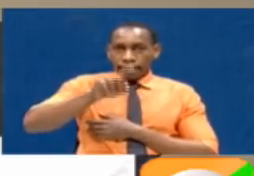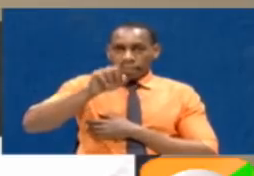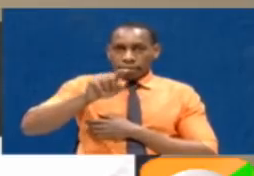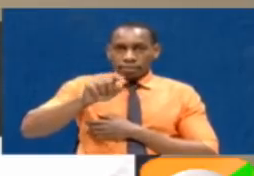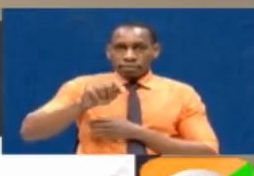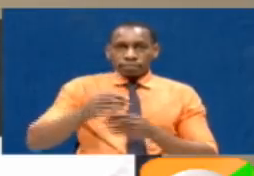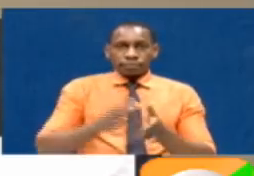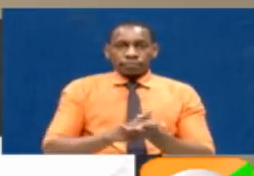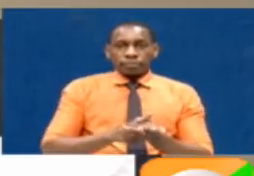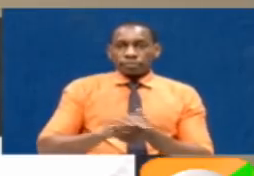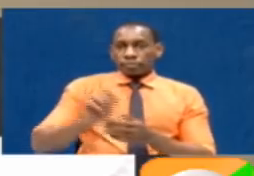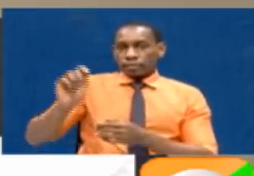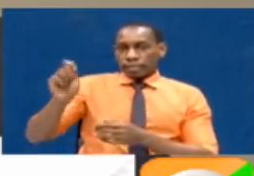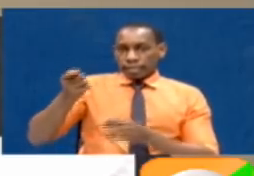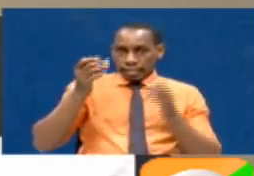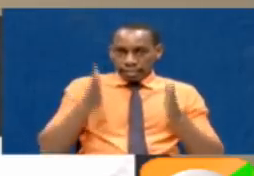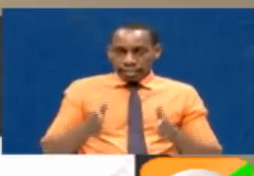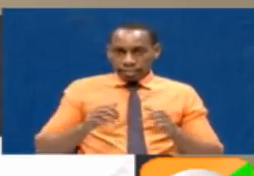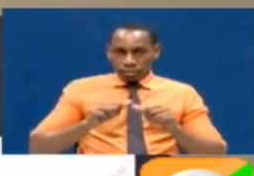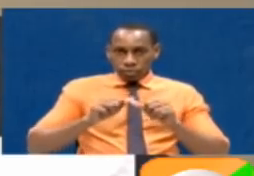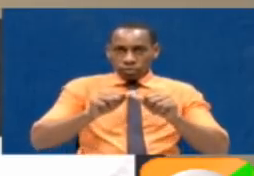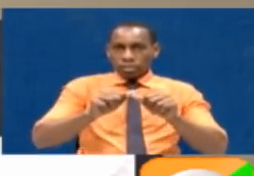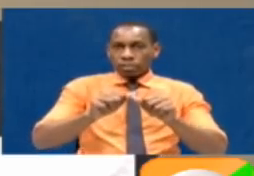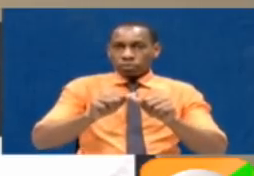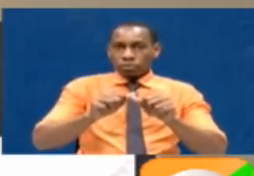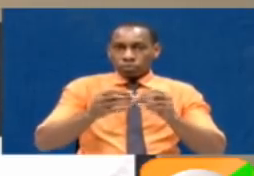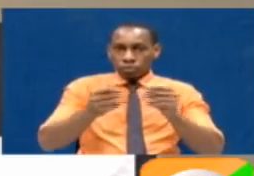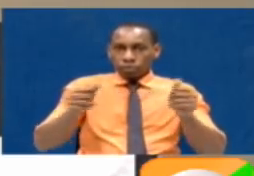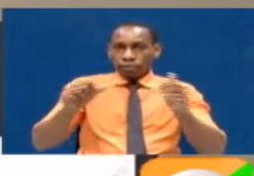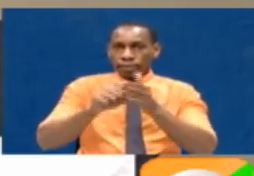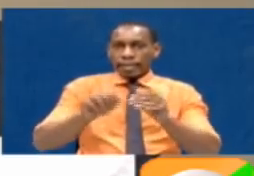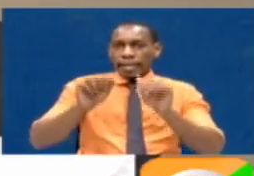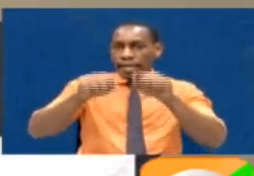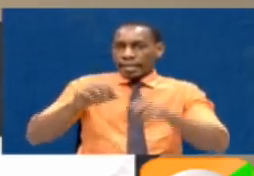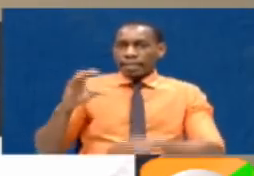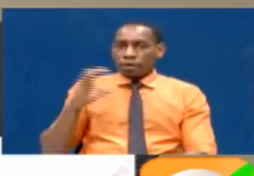this crisis. We